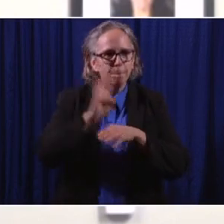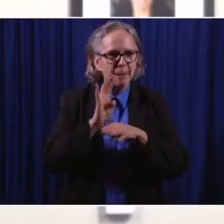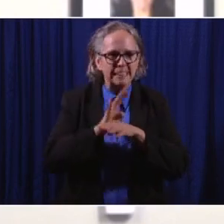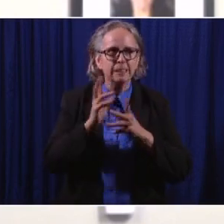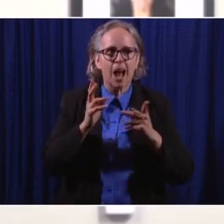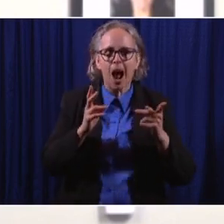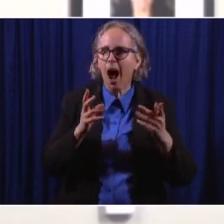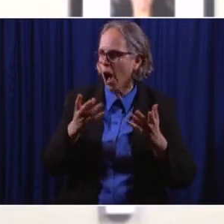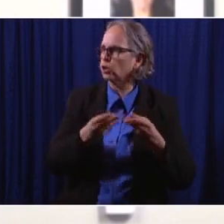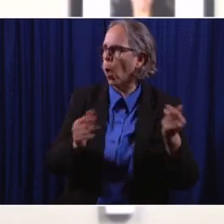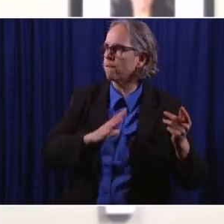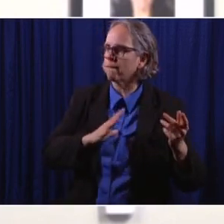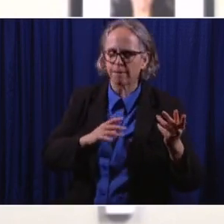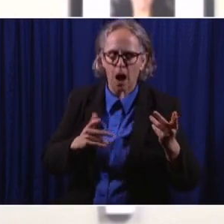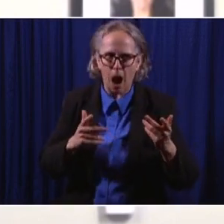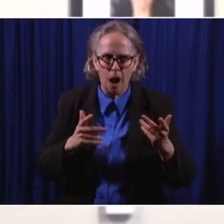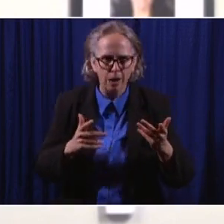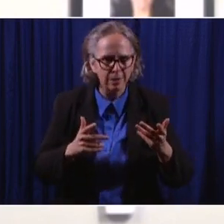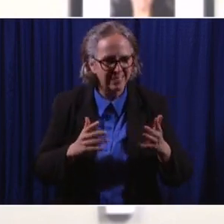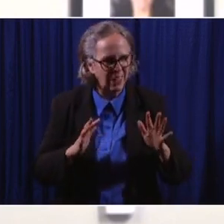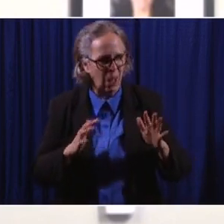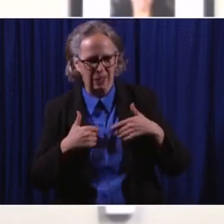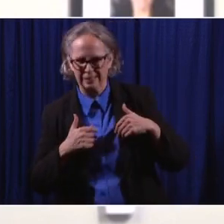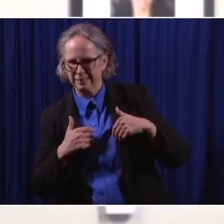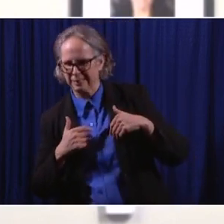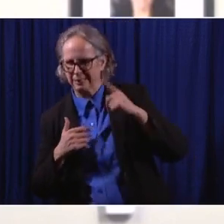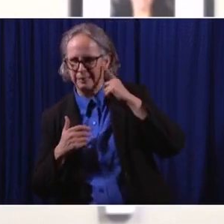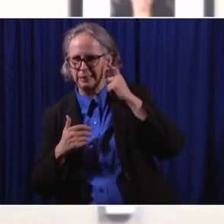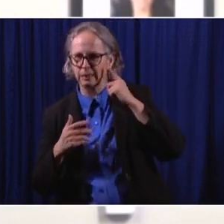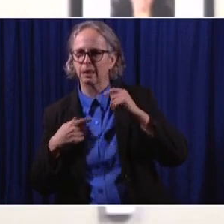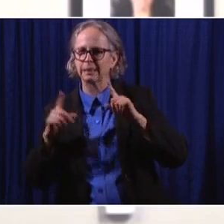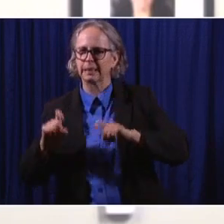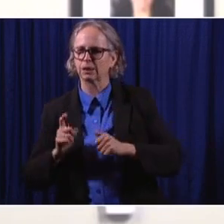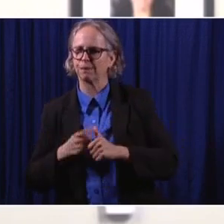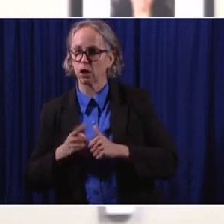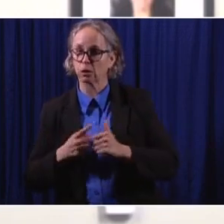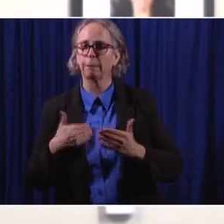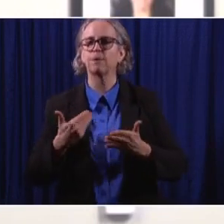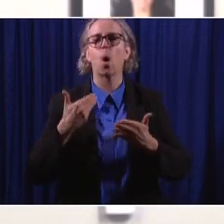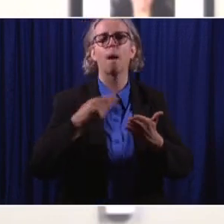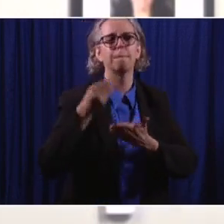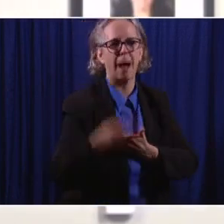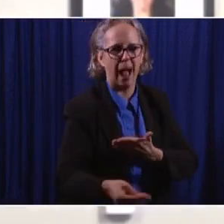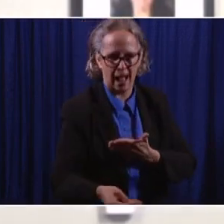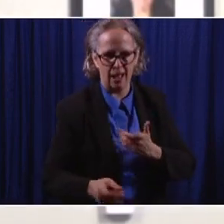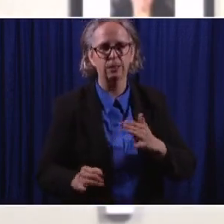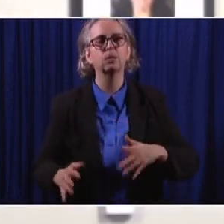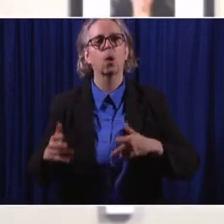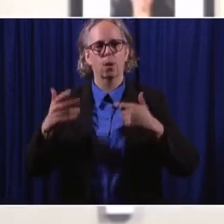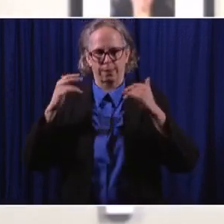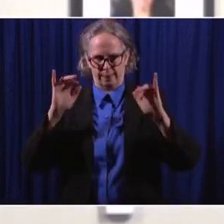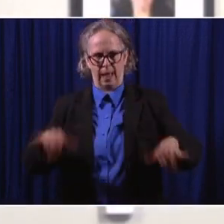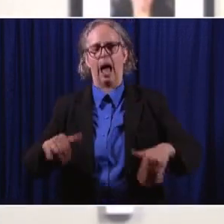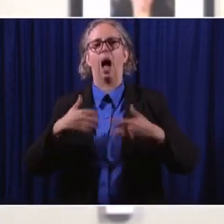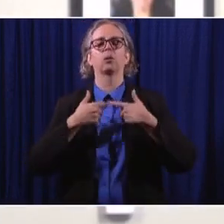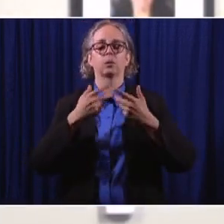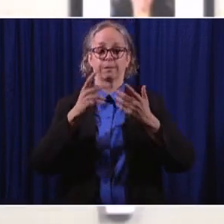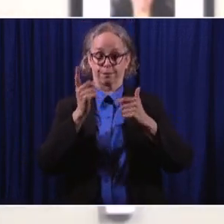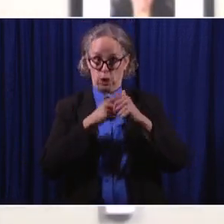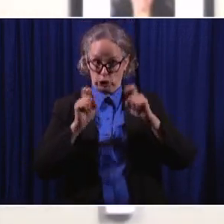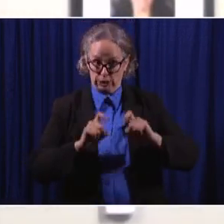to Dr. Ware, this system is the one that's most promising out there. So that would clean the air. And we put that in places like where we have